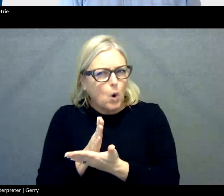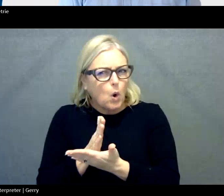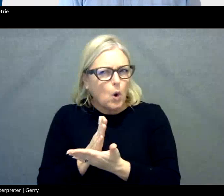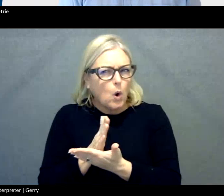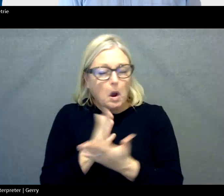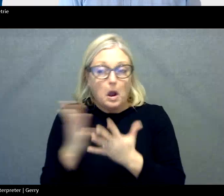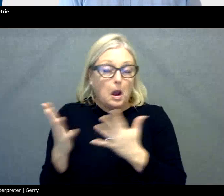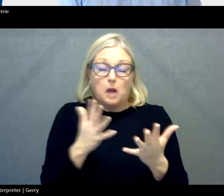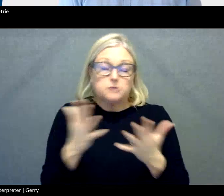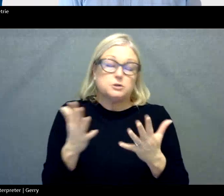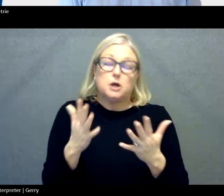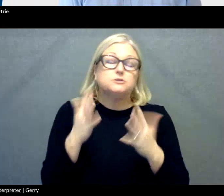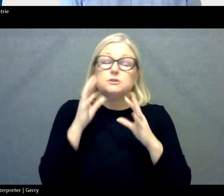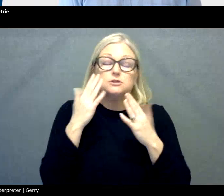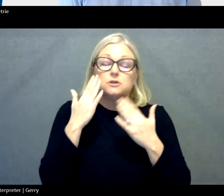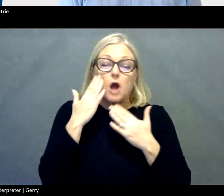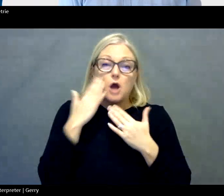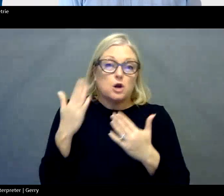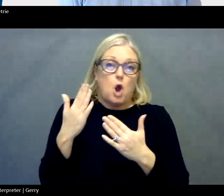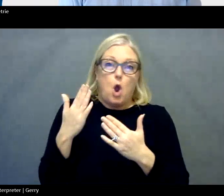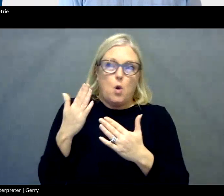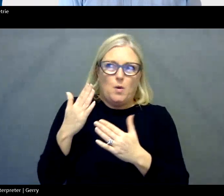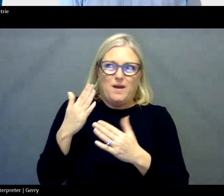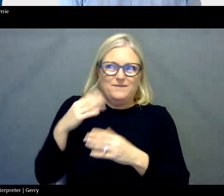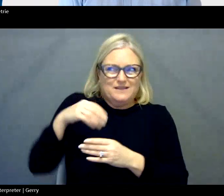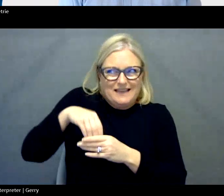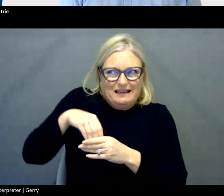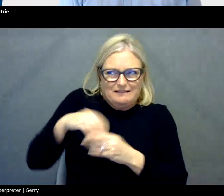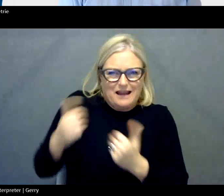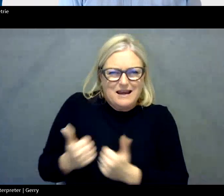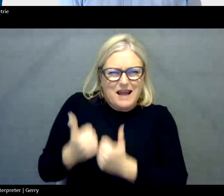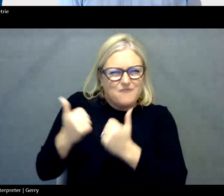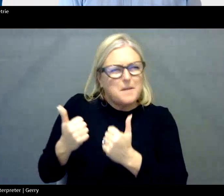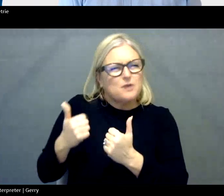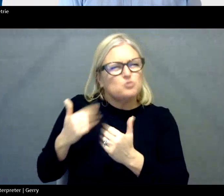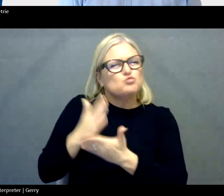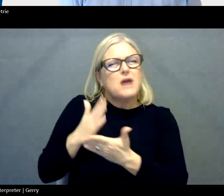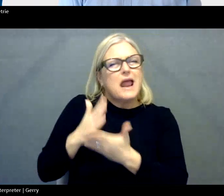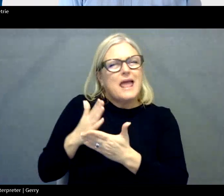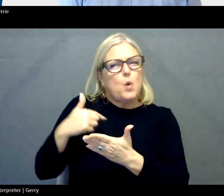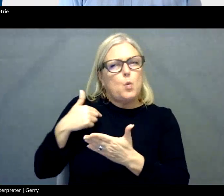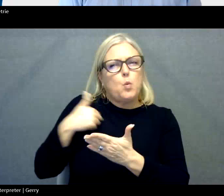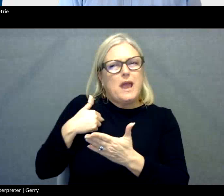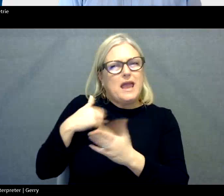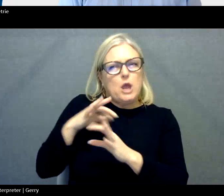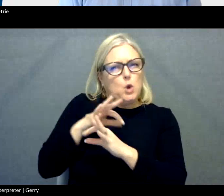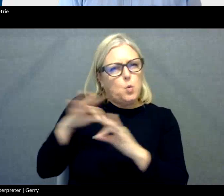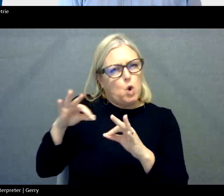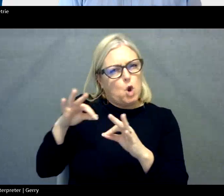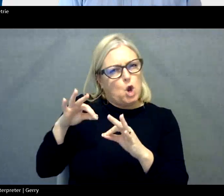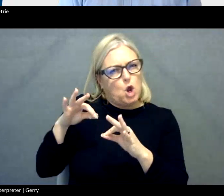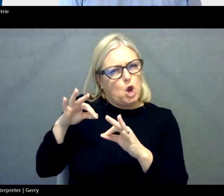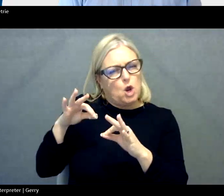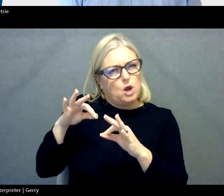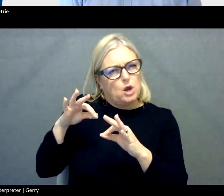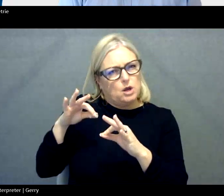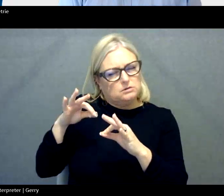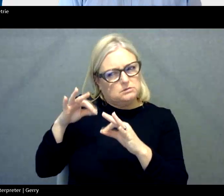with from other team members, but from my point of view, I don't think that was something that we were really able to integrate into